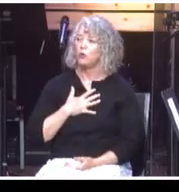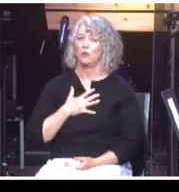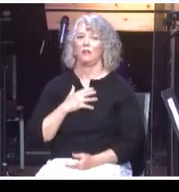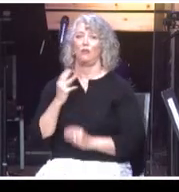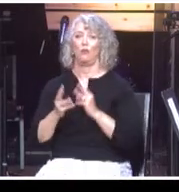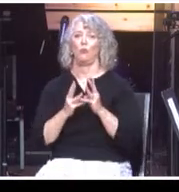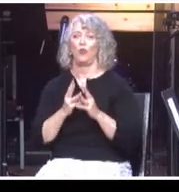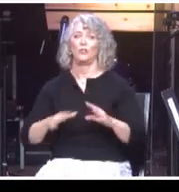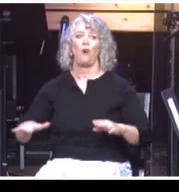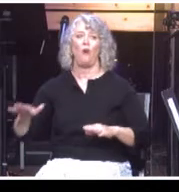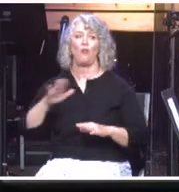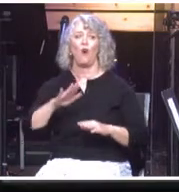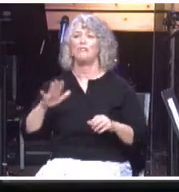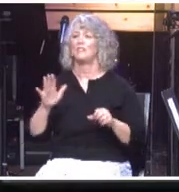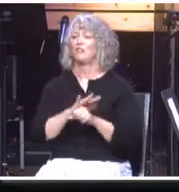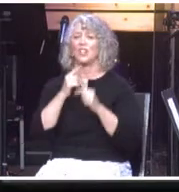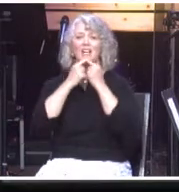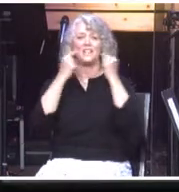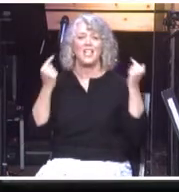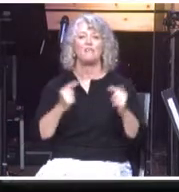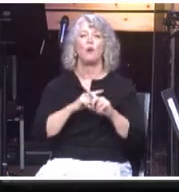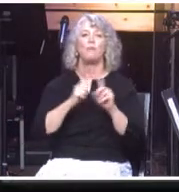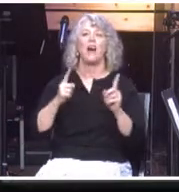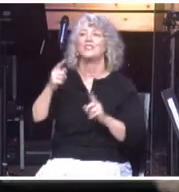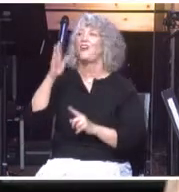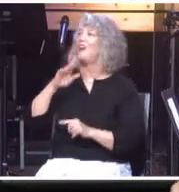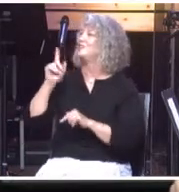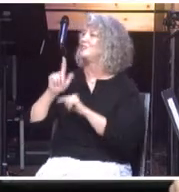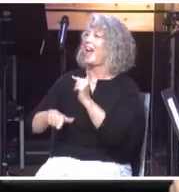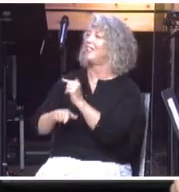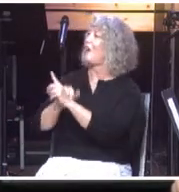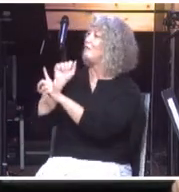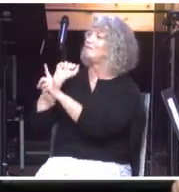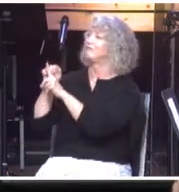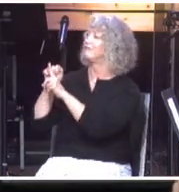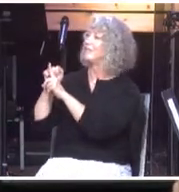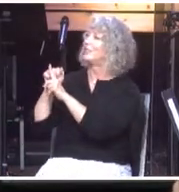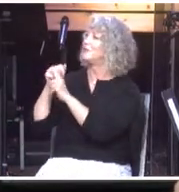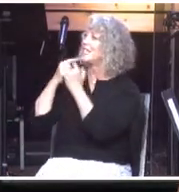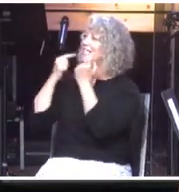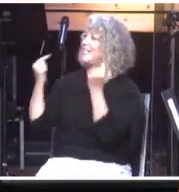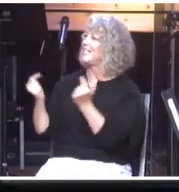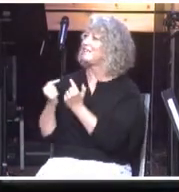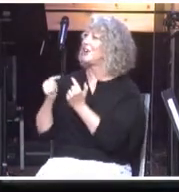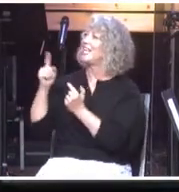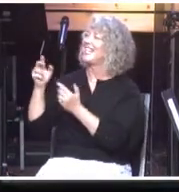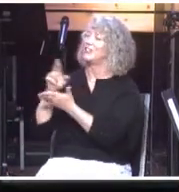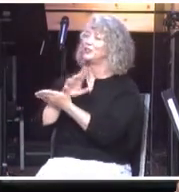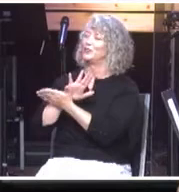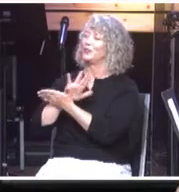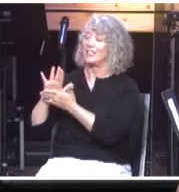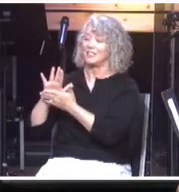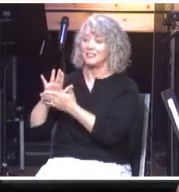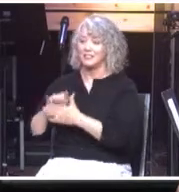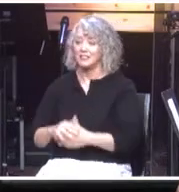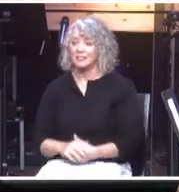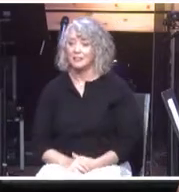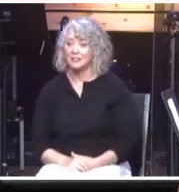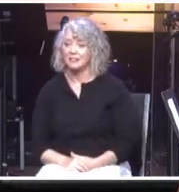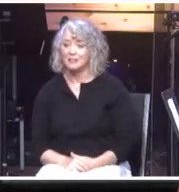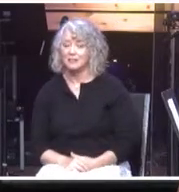corruption at all levels. God is incorruptible in His righteousness. And so living under